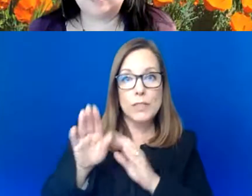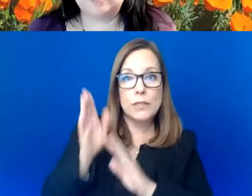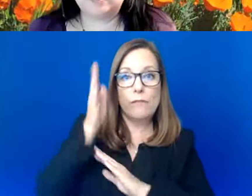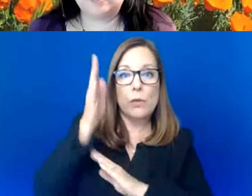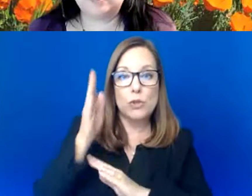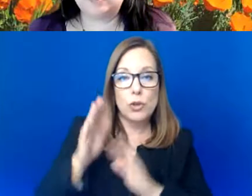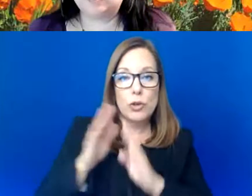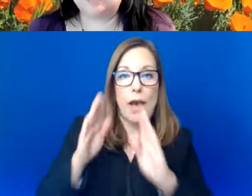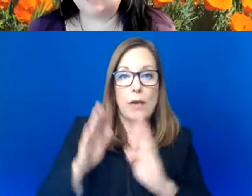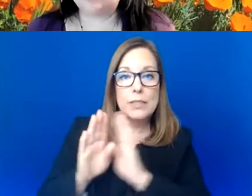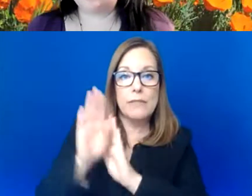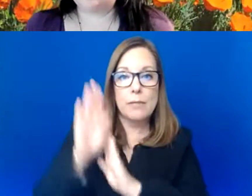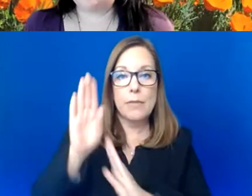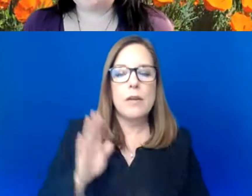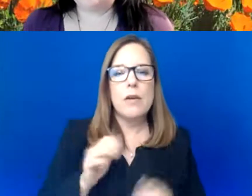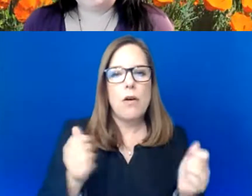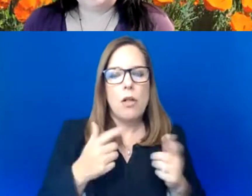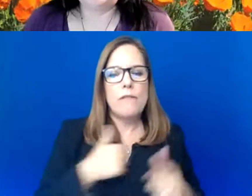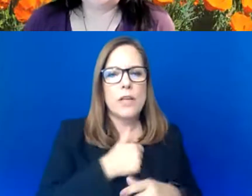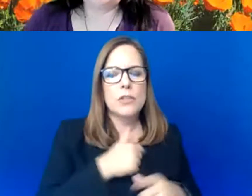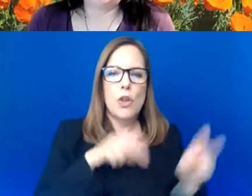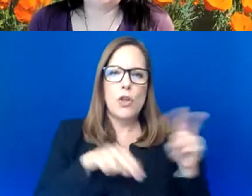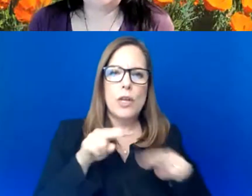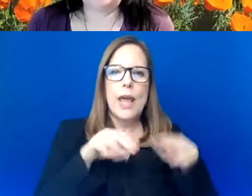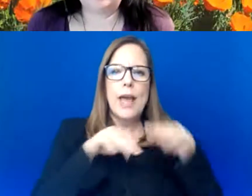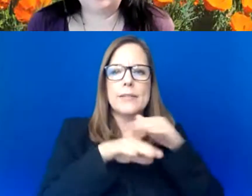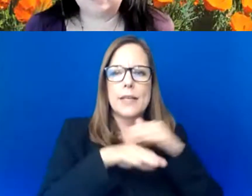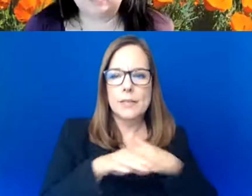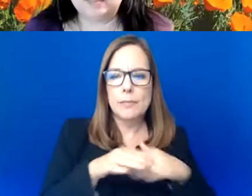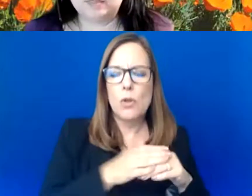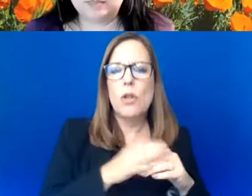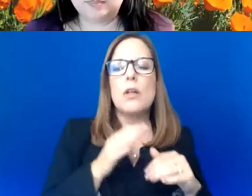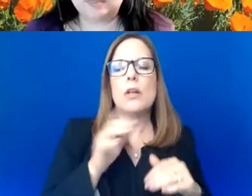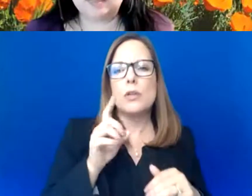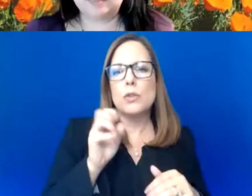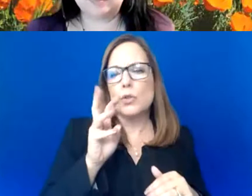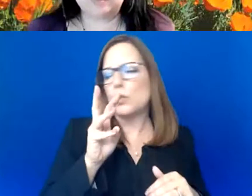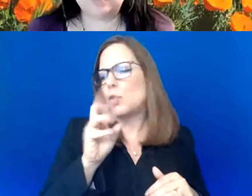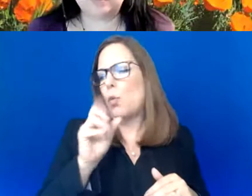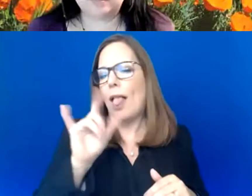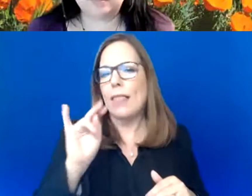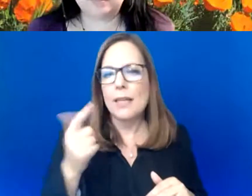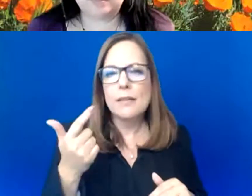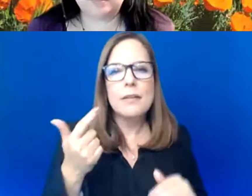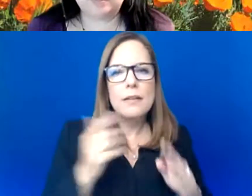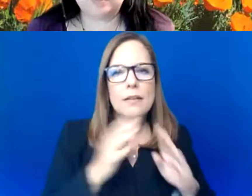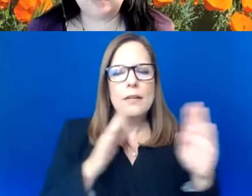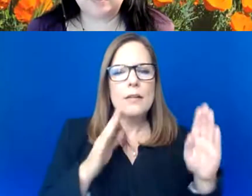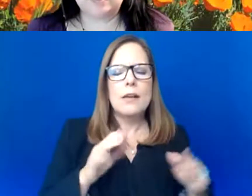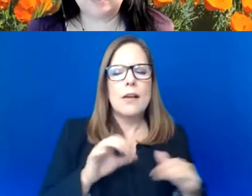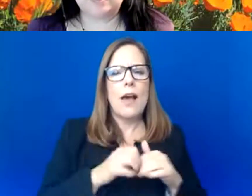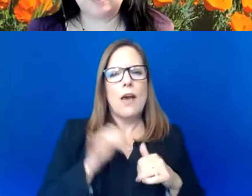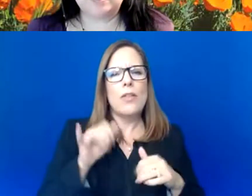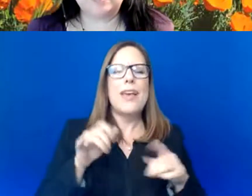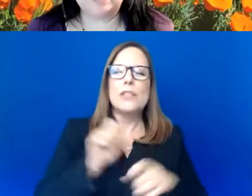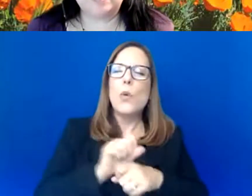is accessible dwelling units, normally called granny flats, or and so that is a work in